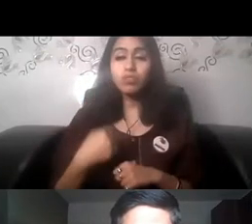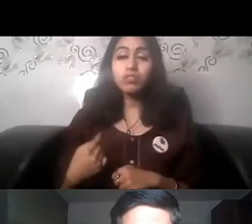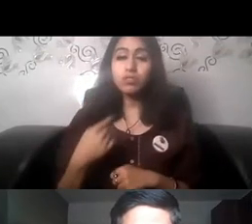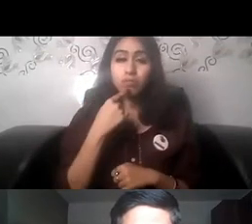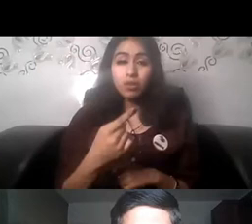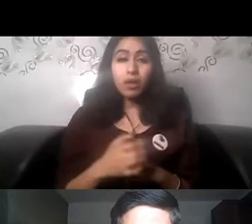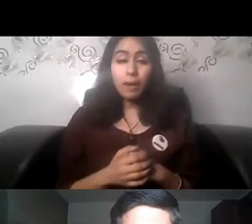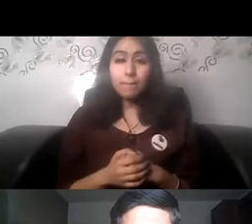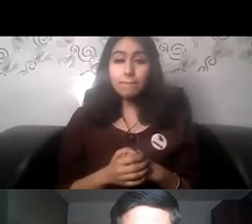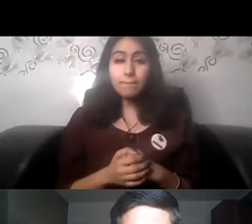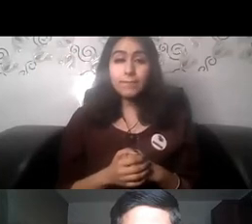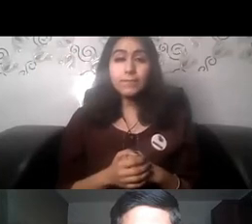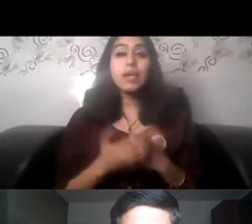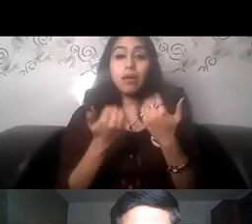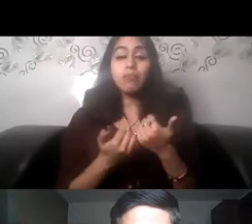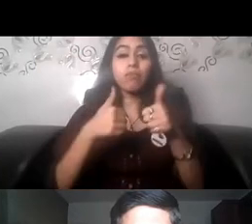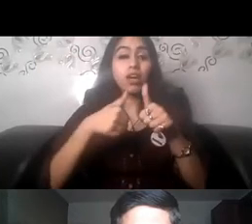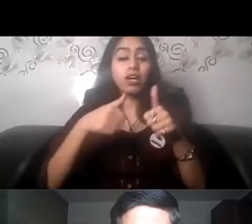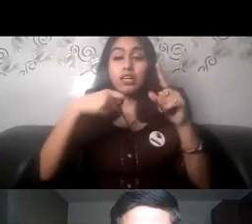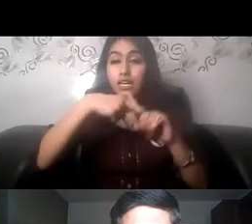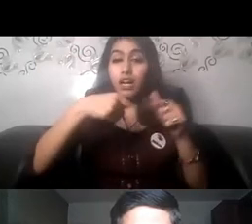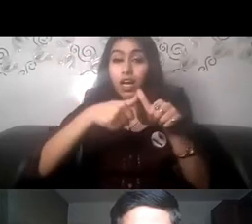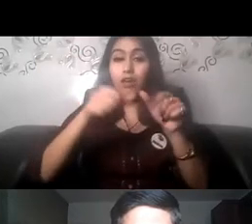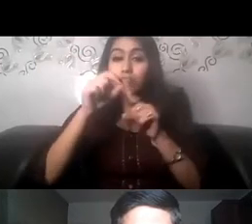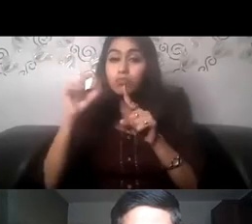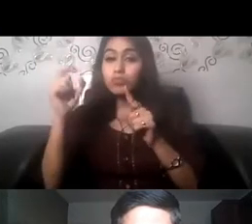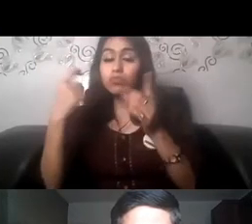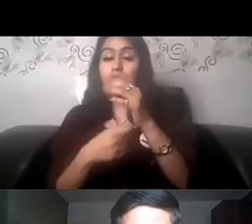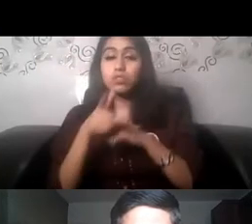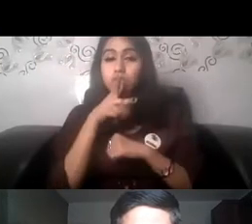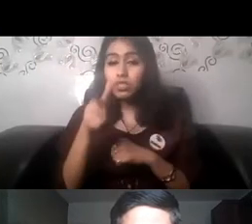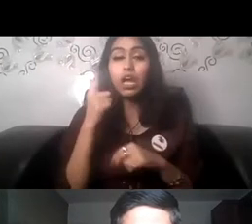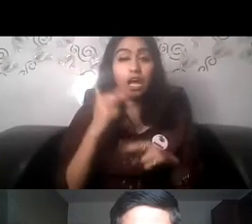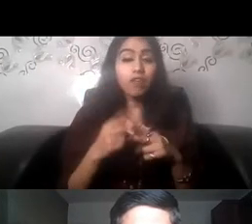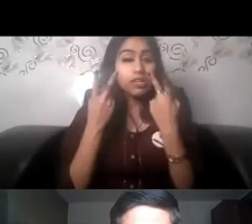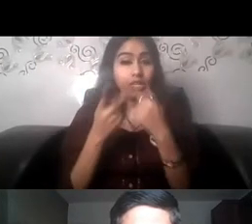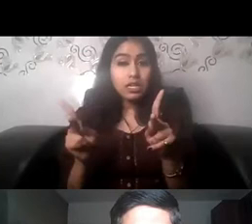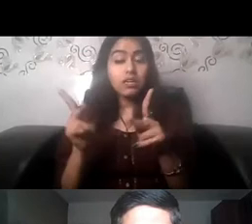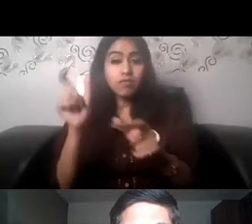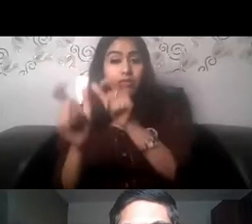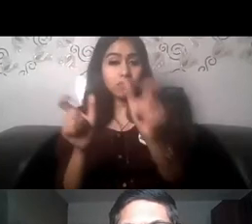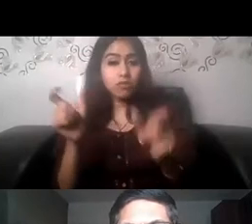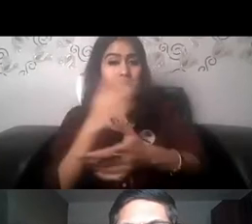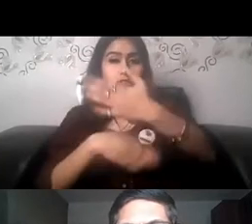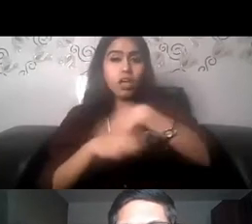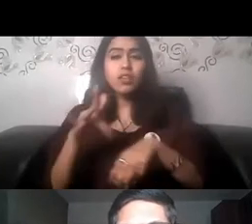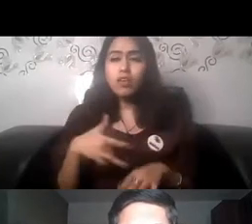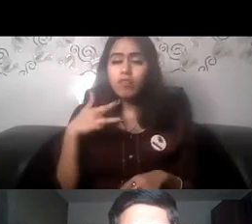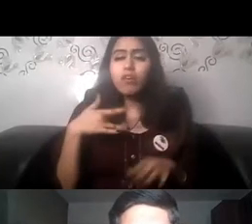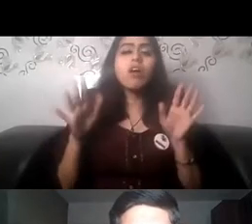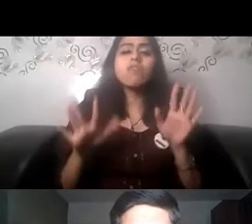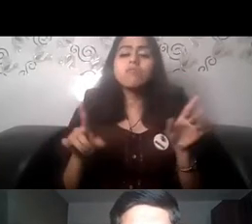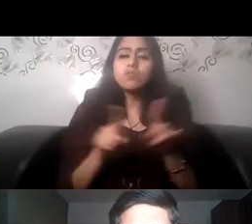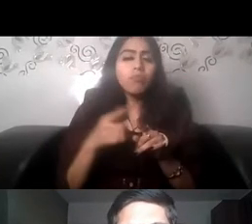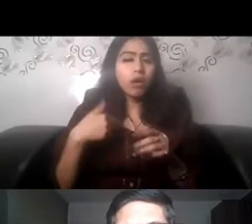Mr. Bhargav and Mrs. Kapoor were saying. And once we deal with these differently able people, we have realized. I've